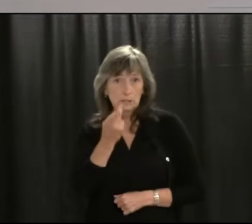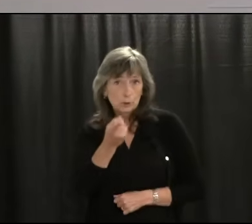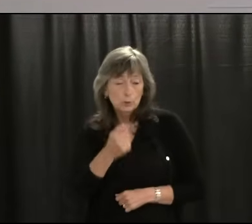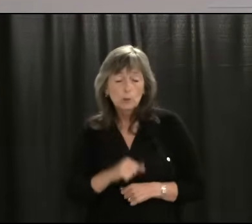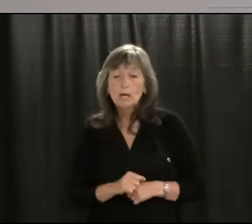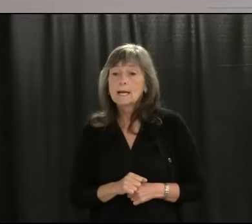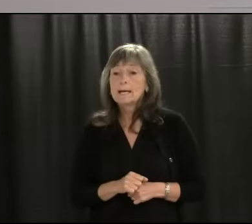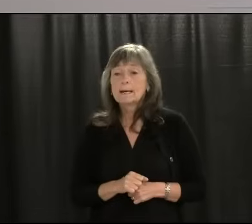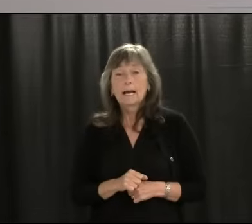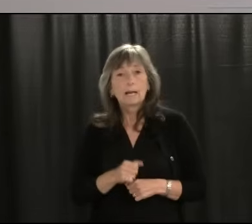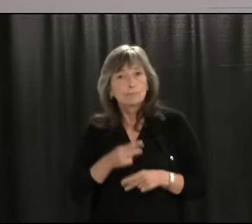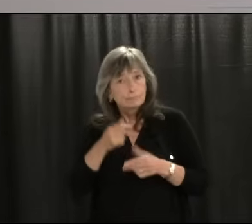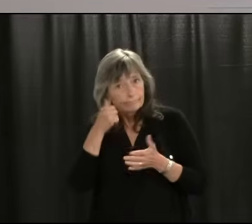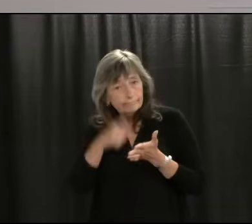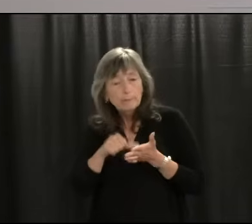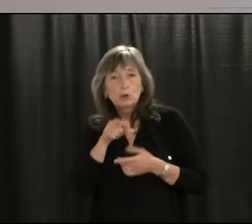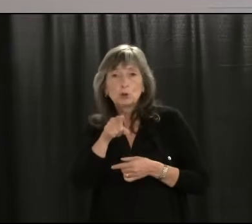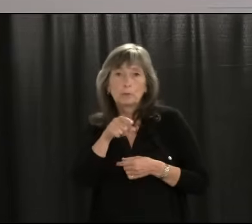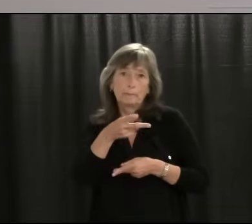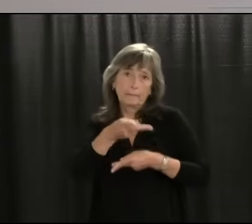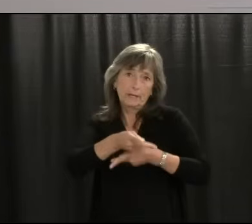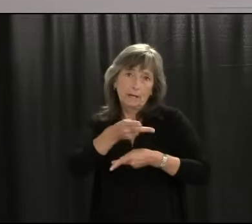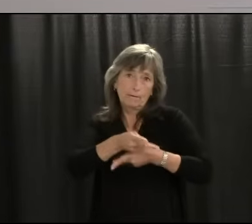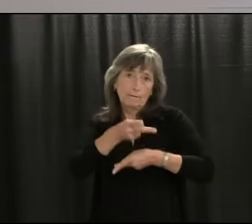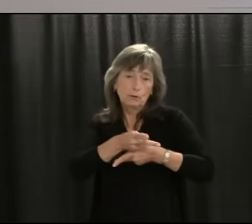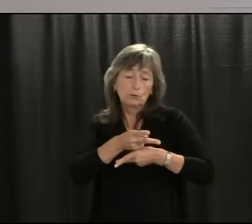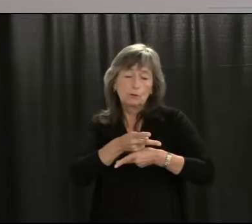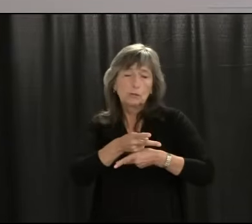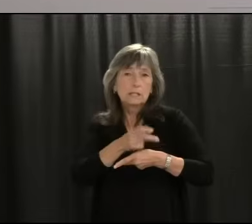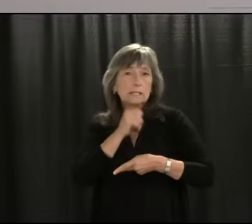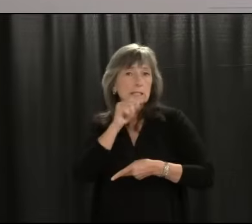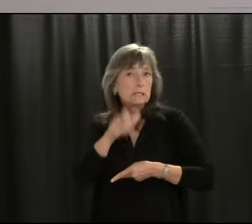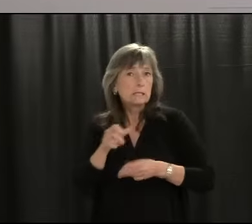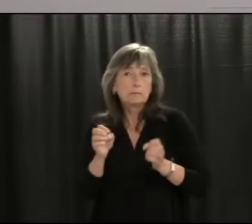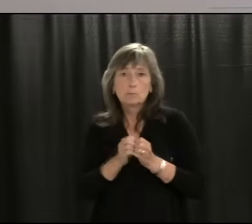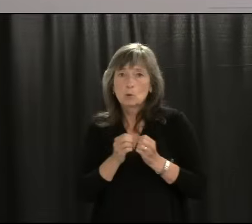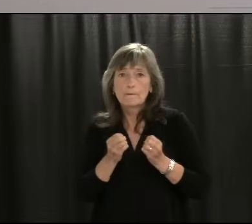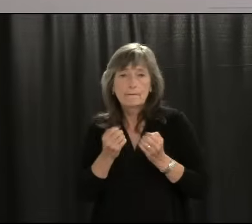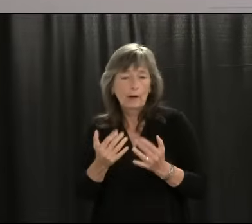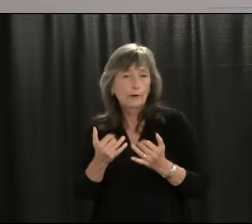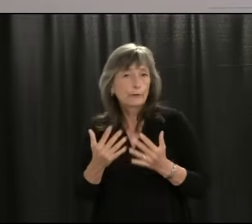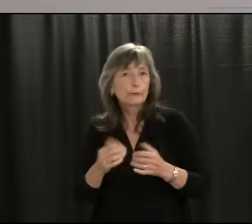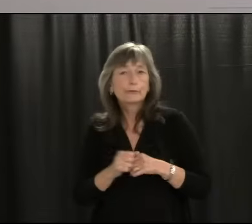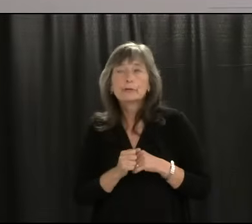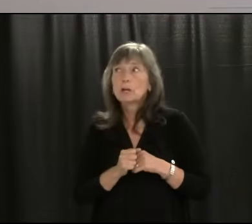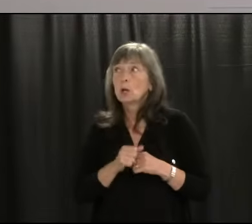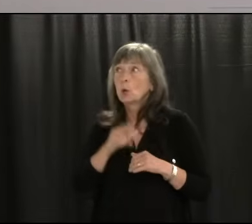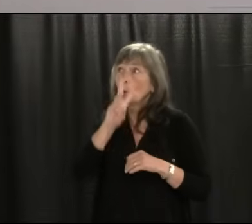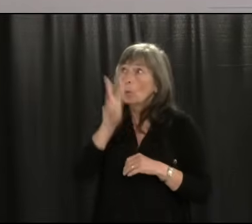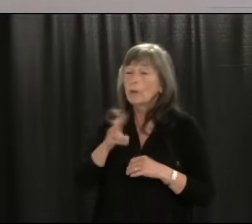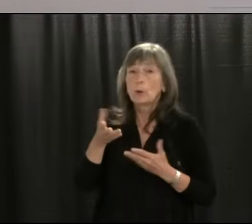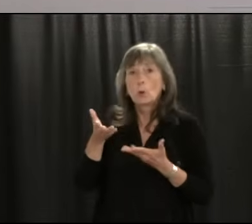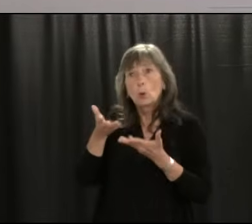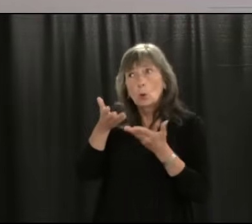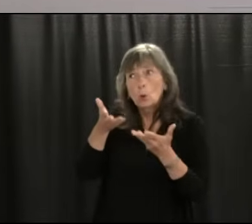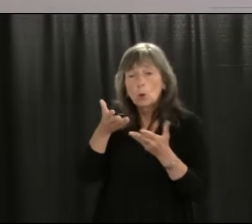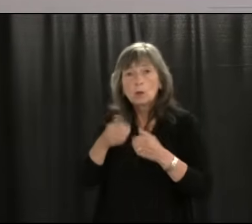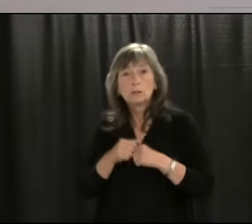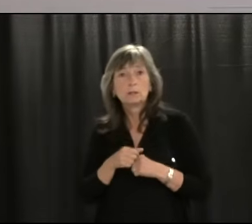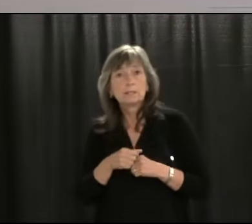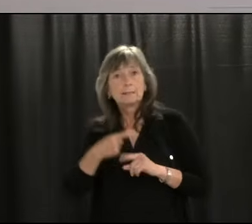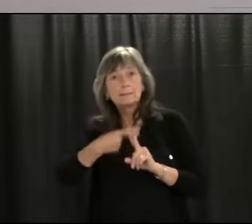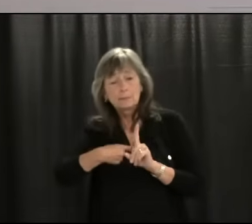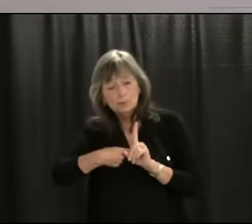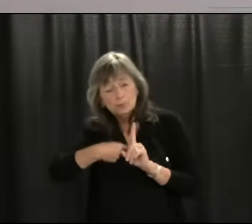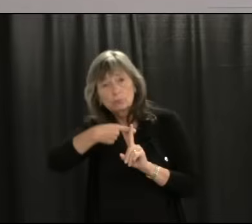to be careful. We don't need more fires. We continue to have windy weather. Temperatures are still very